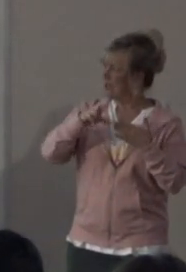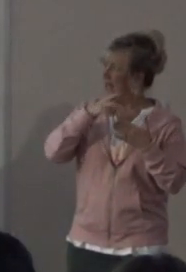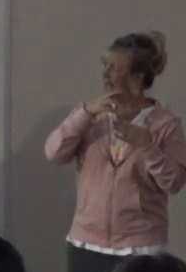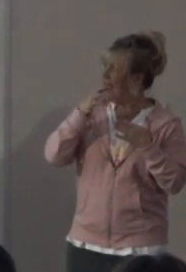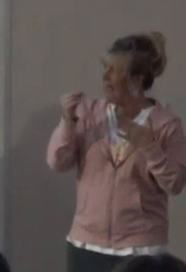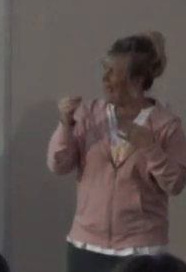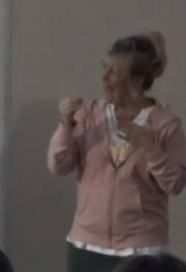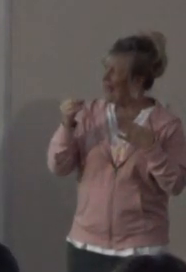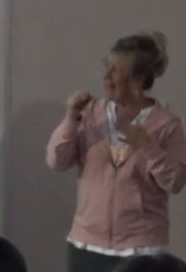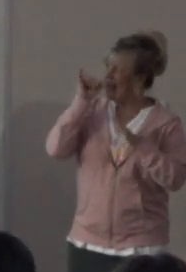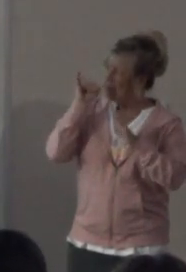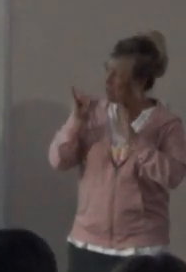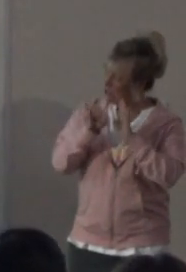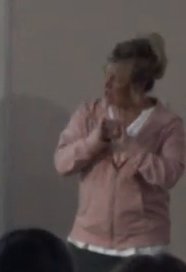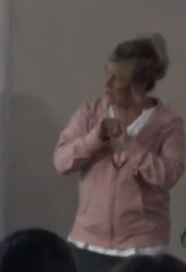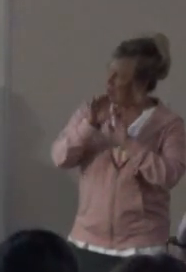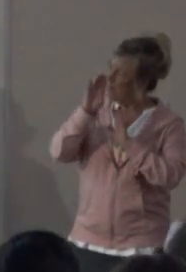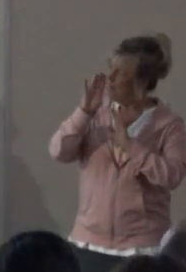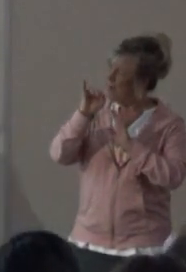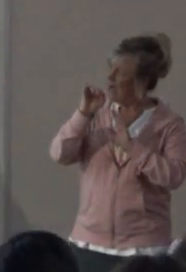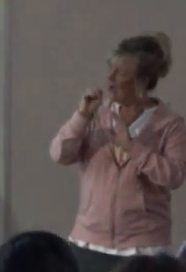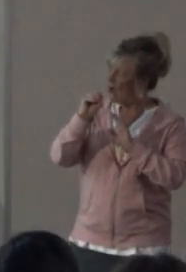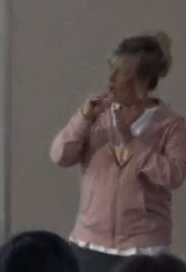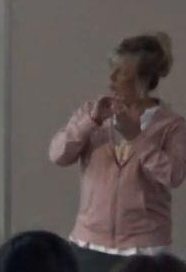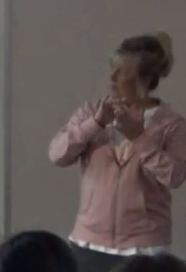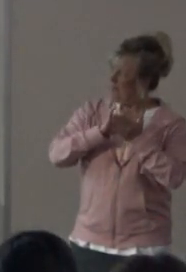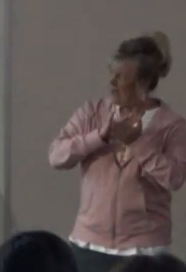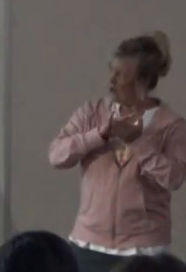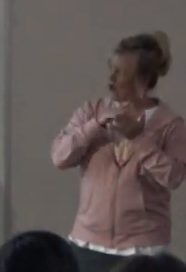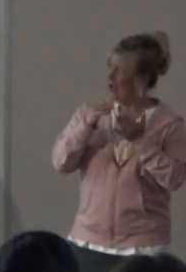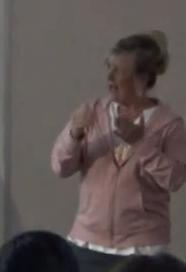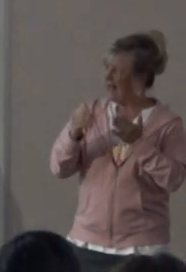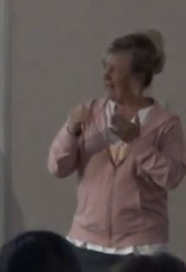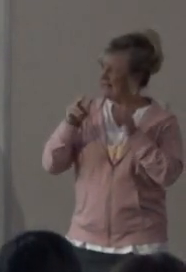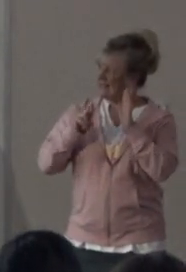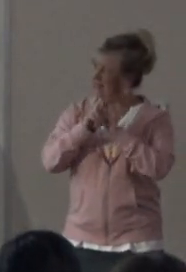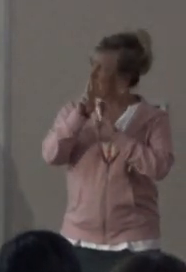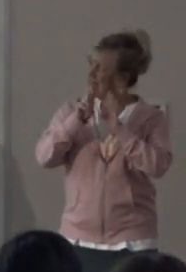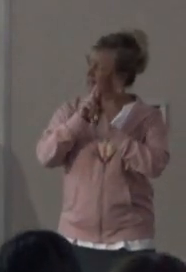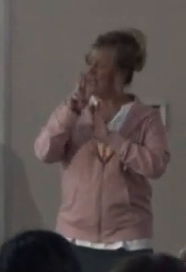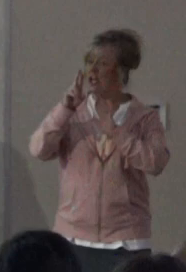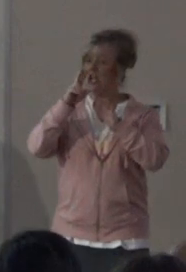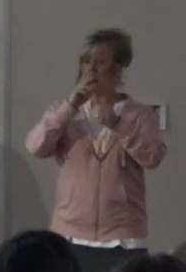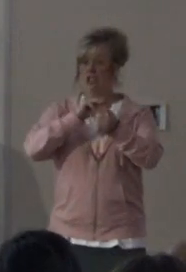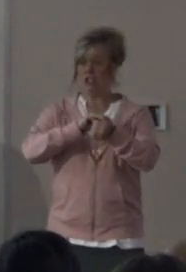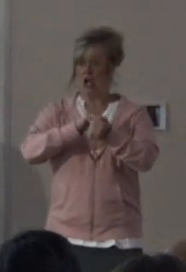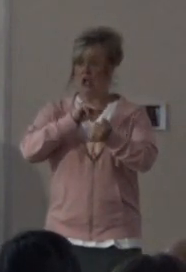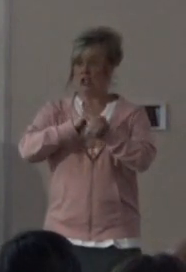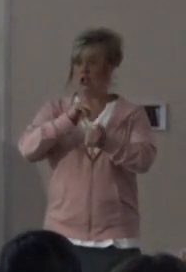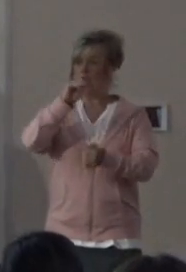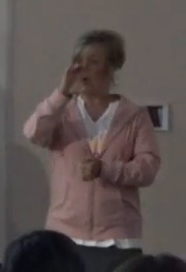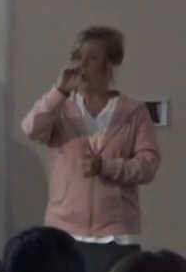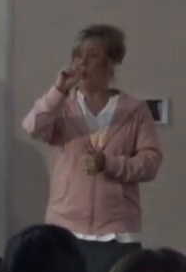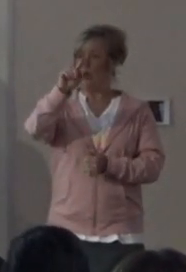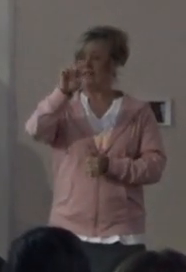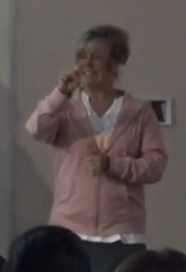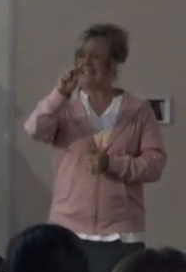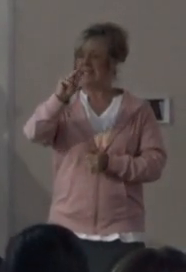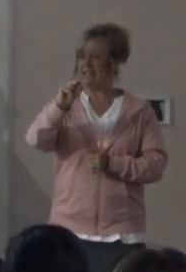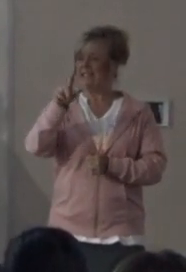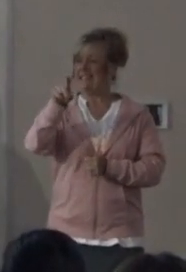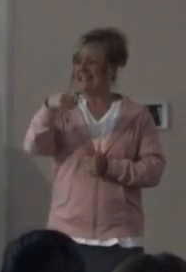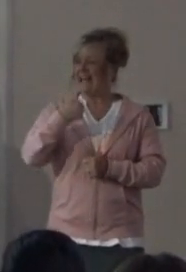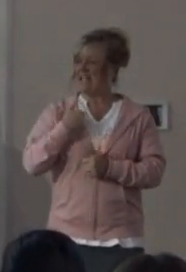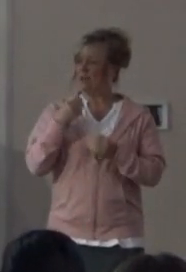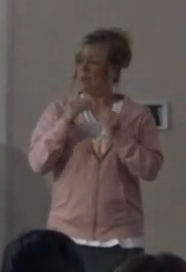computational imaging, biomedical applications, and space applications. And then Dr. Coulson, who's here, he has